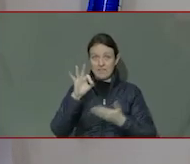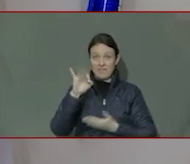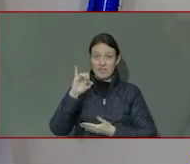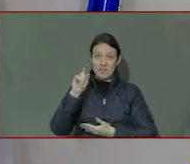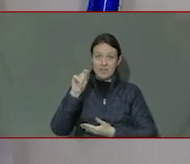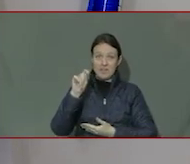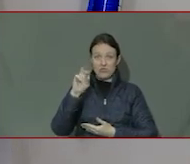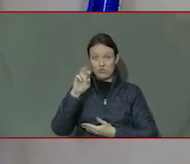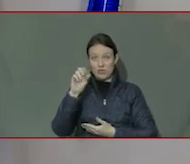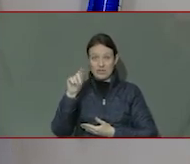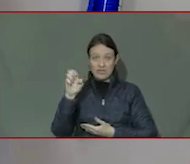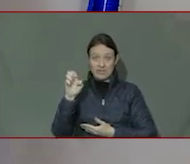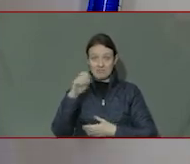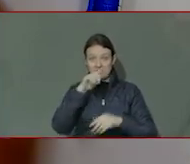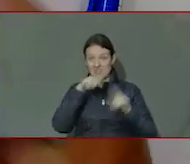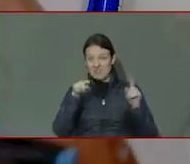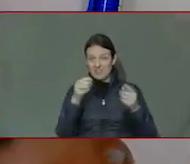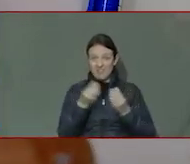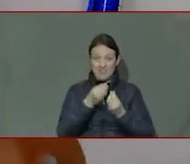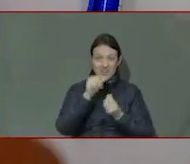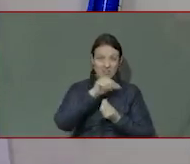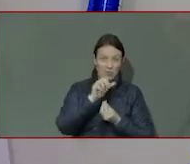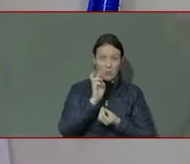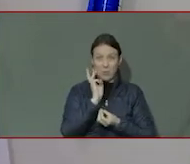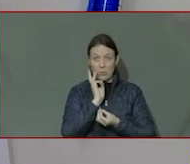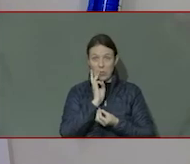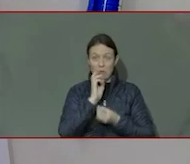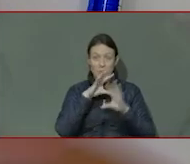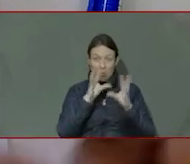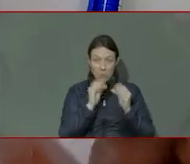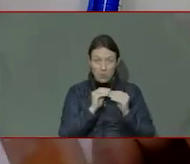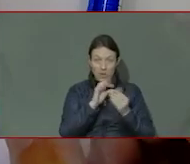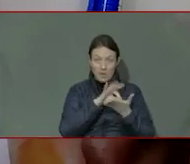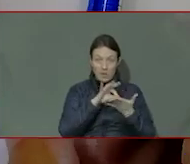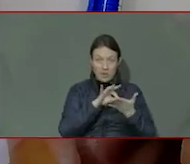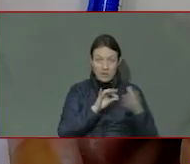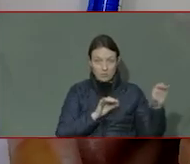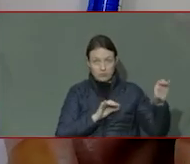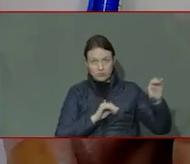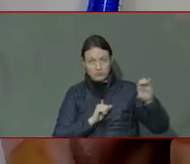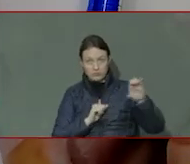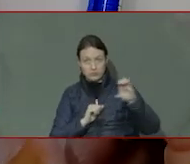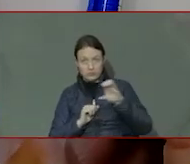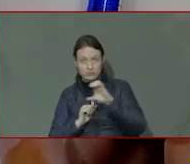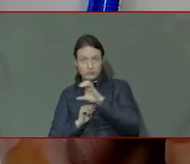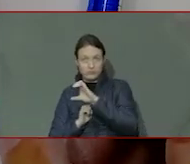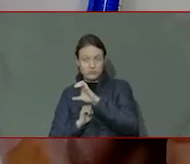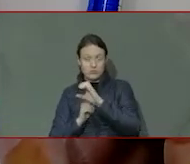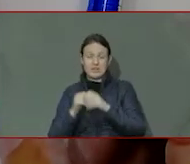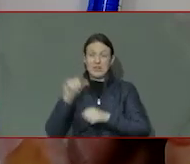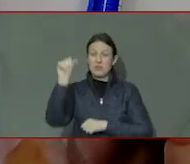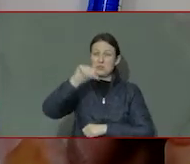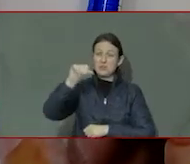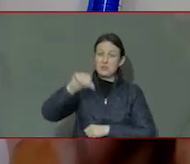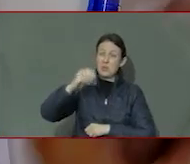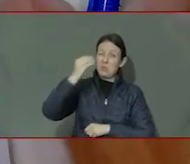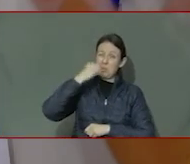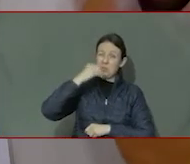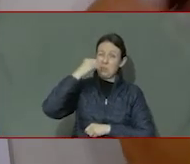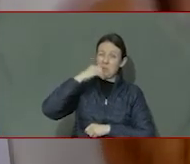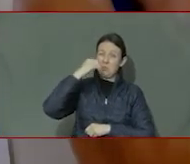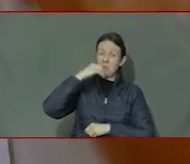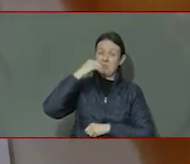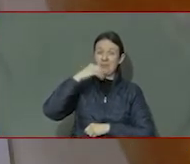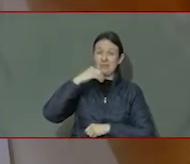and vitamins and water and everything. It's going down. In this case, the person had a lot of salt to eat with the chips. Do